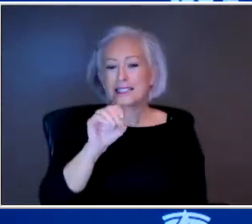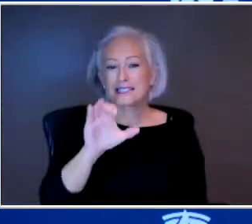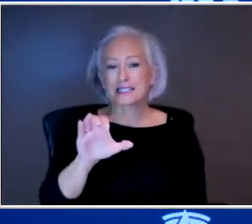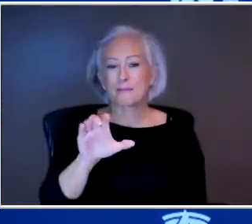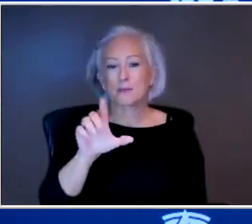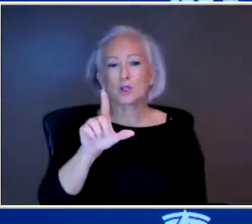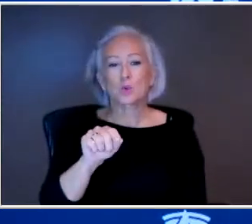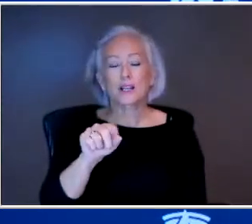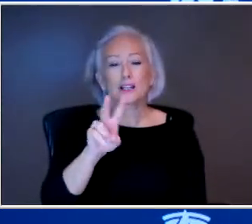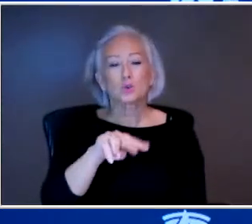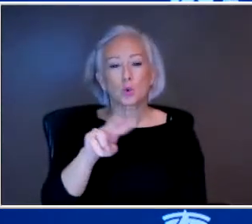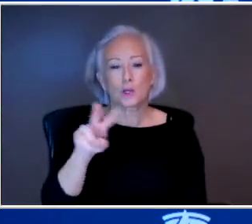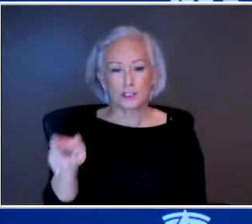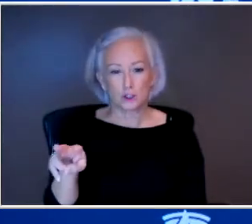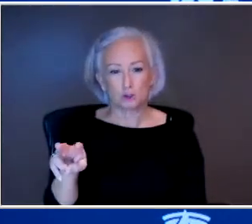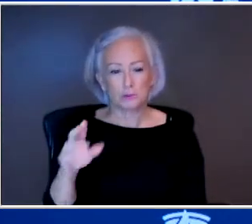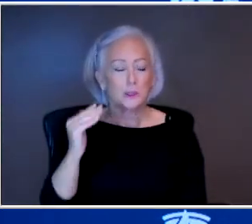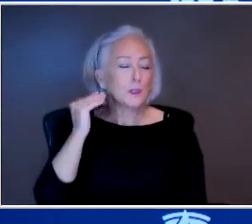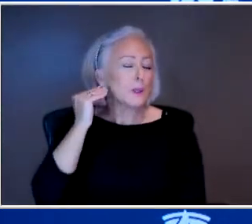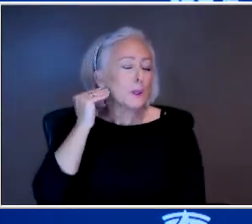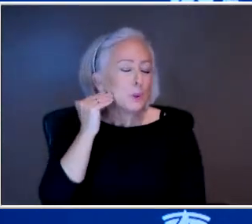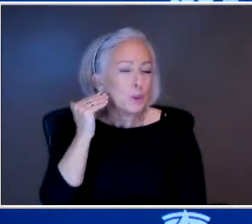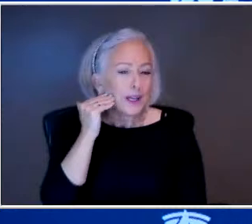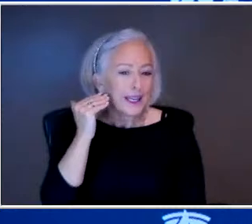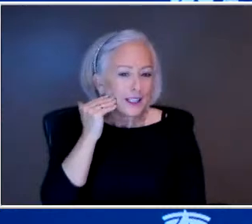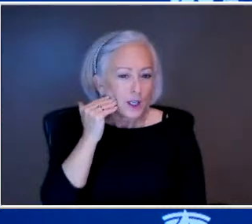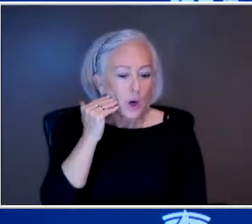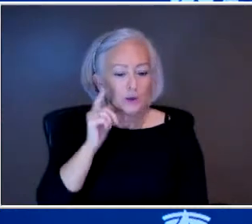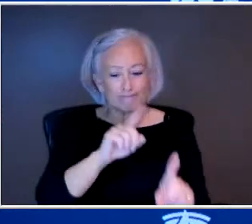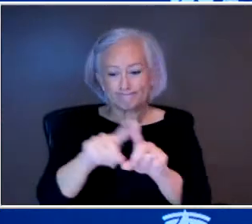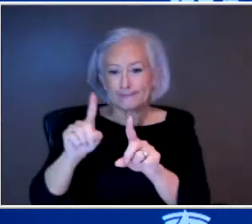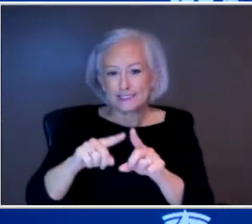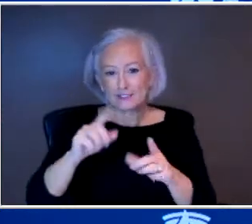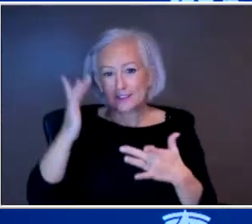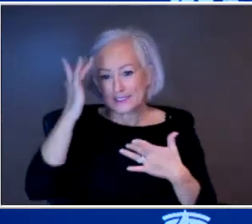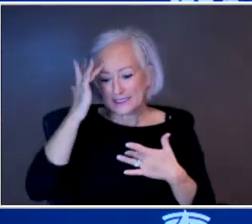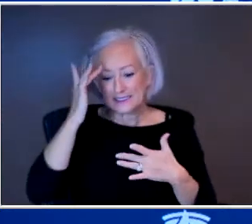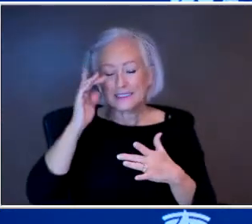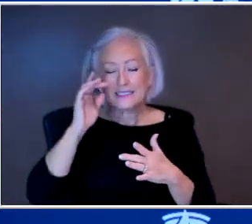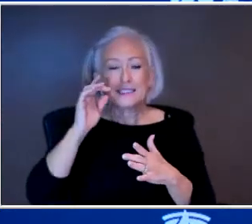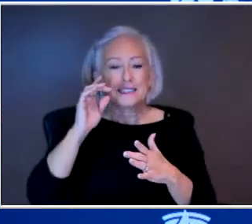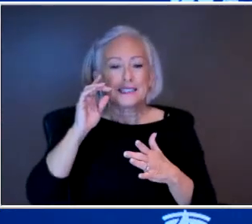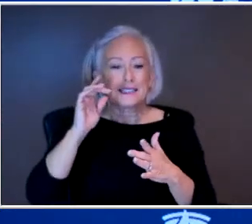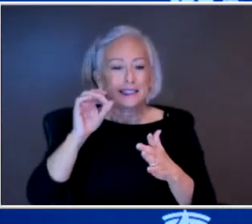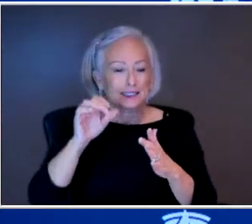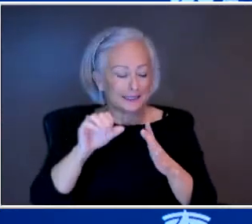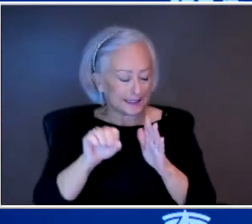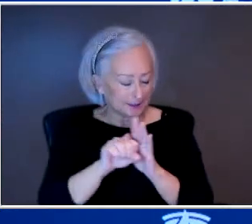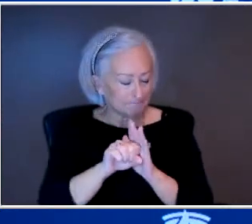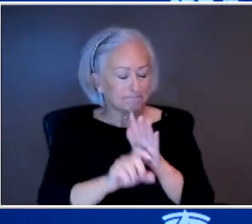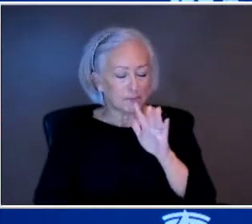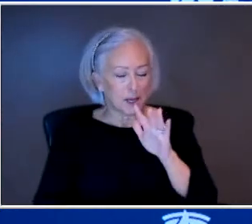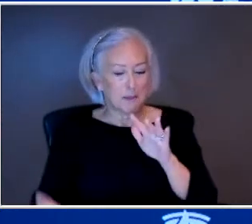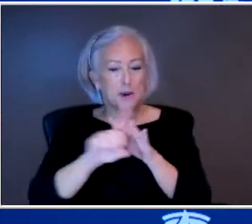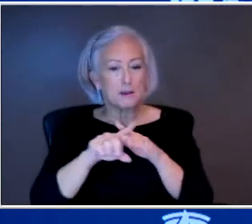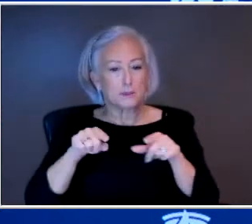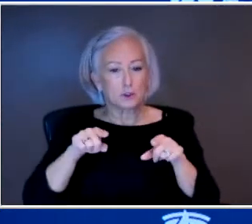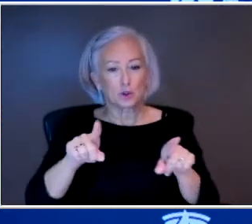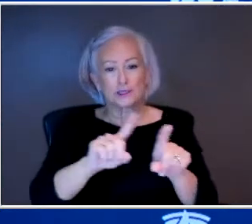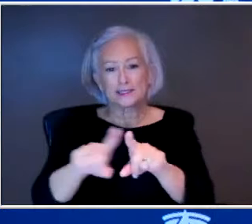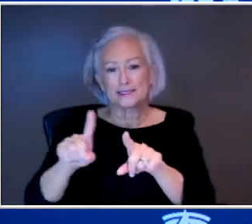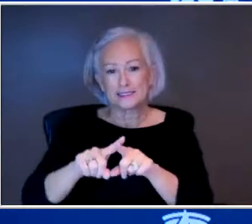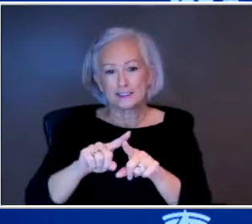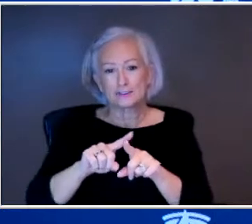can be seasonal variability in illness, particularly respiratory viral illness, such as the common cough and